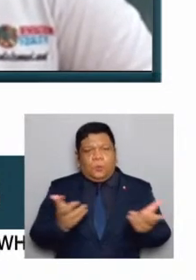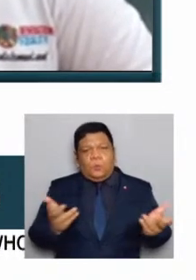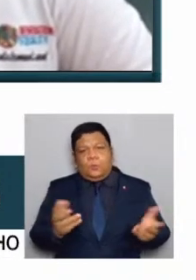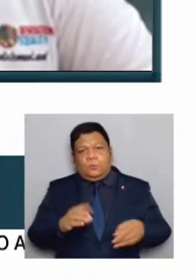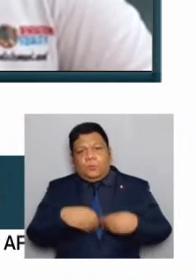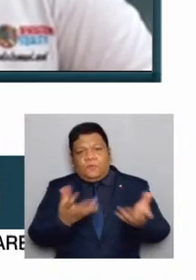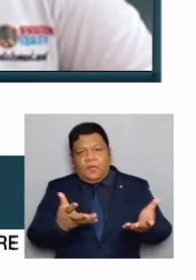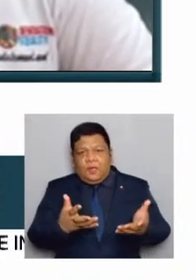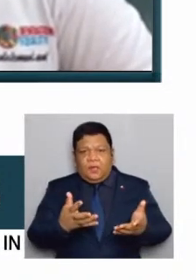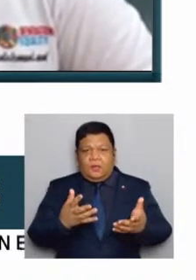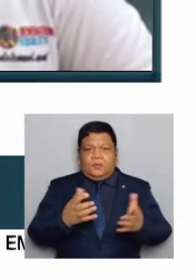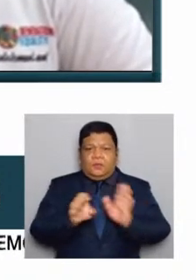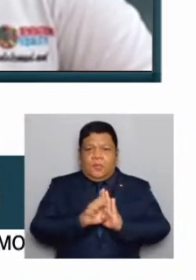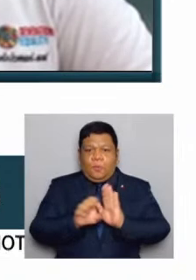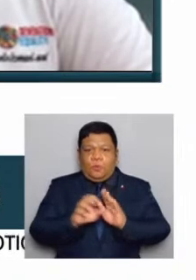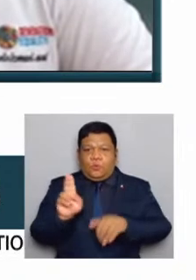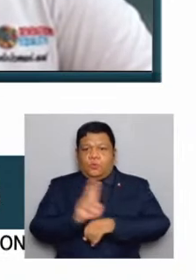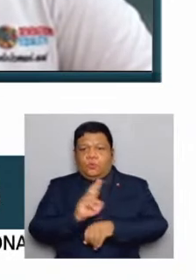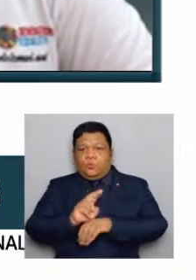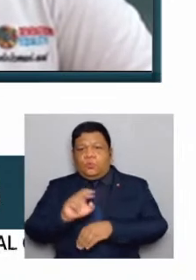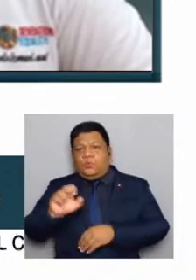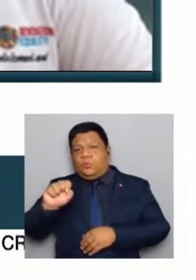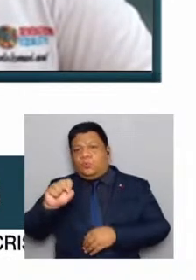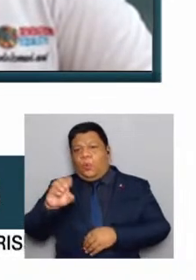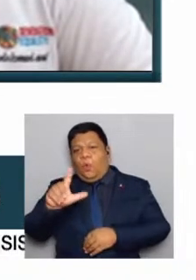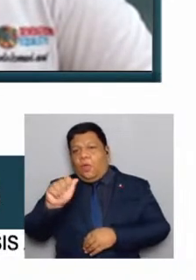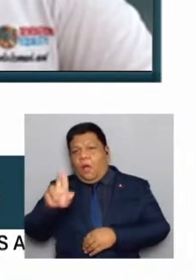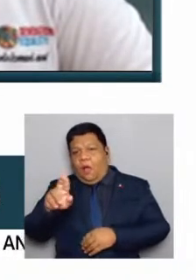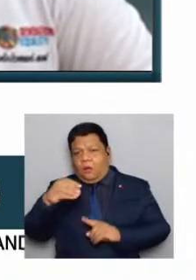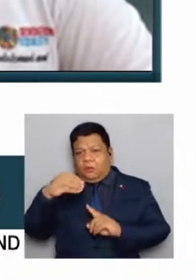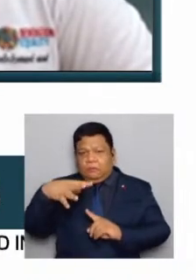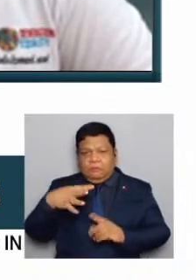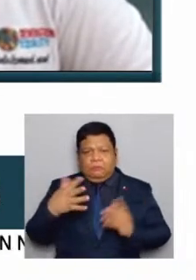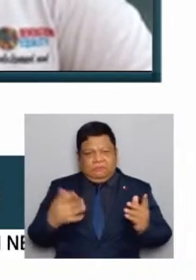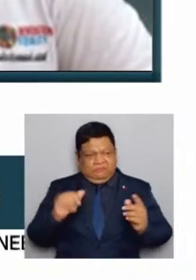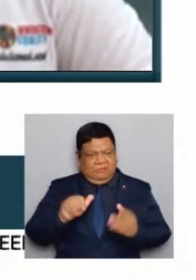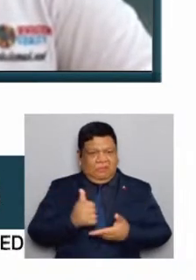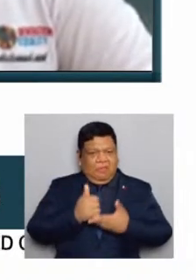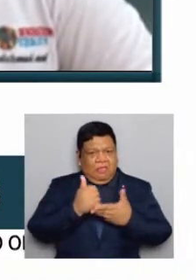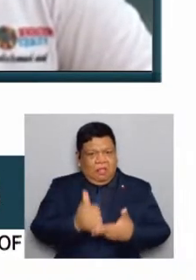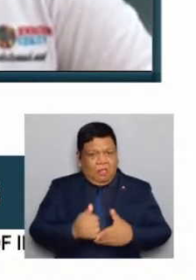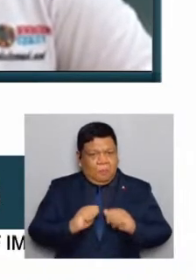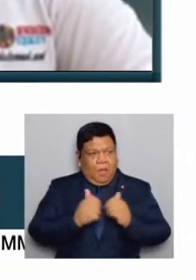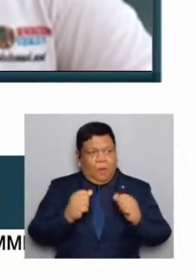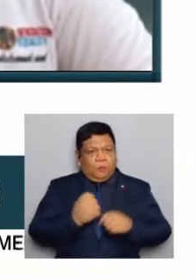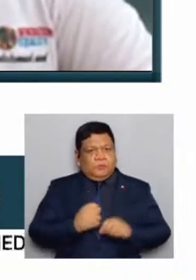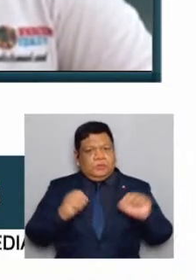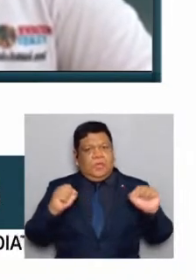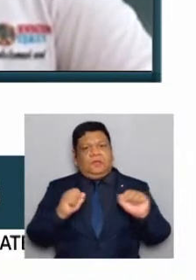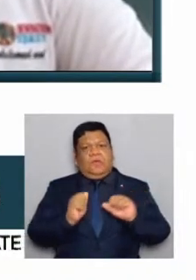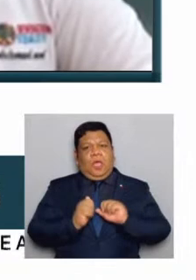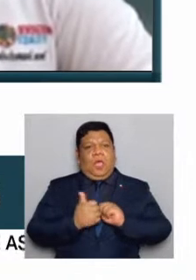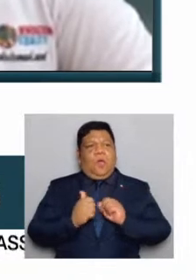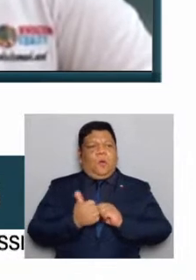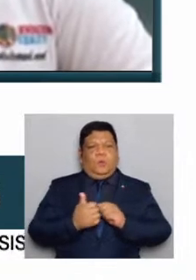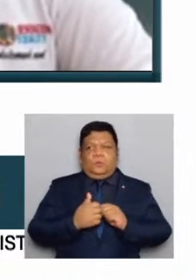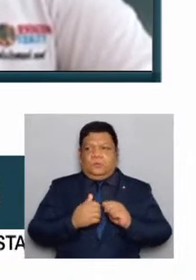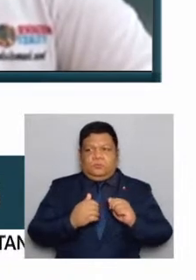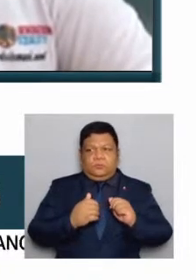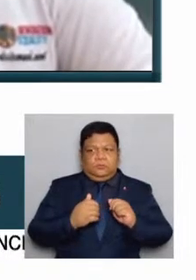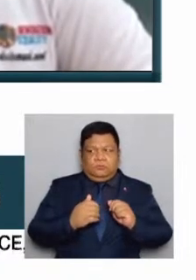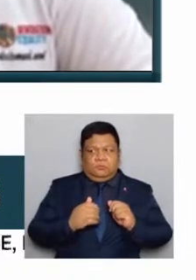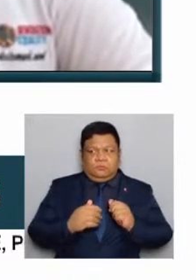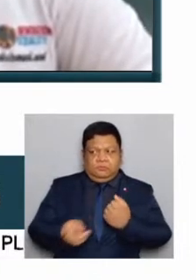that to some spells a difference between life and death, or being safe and being in constant danger. A